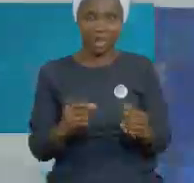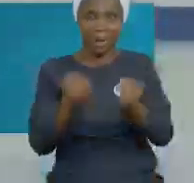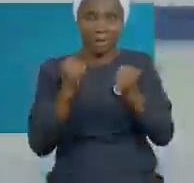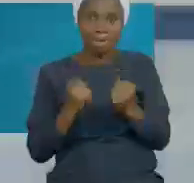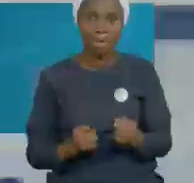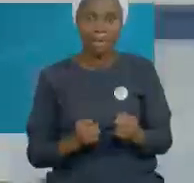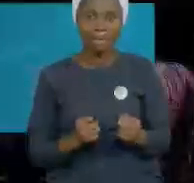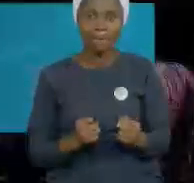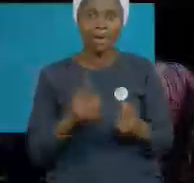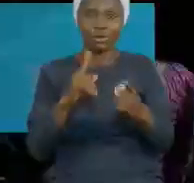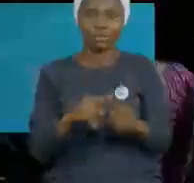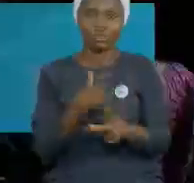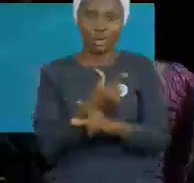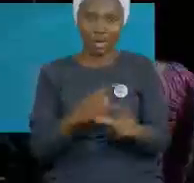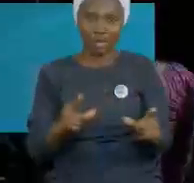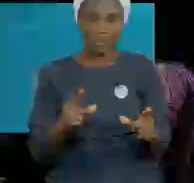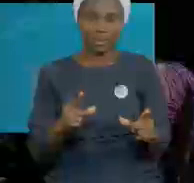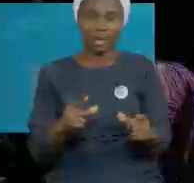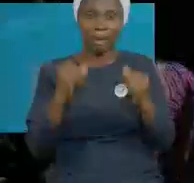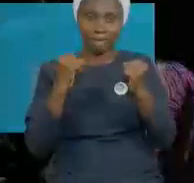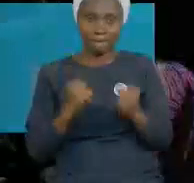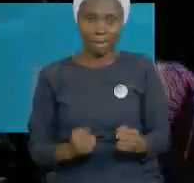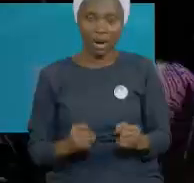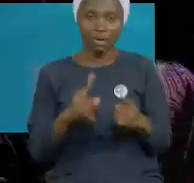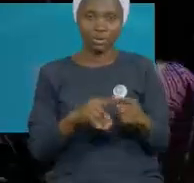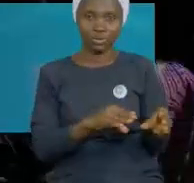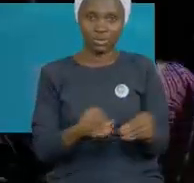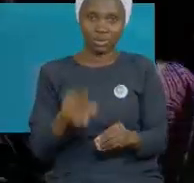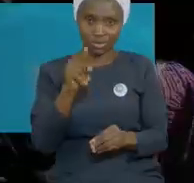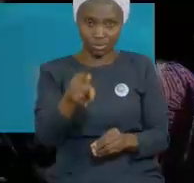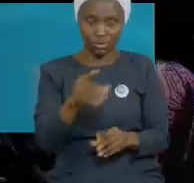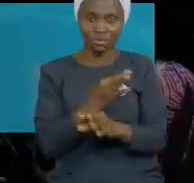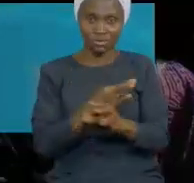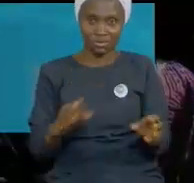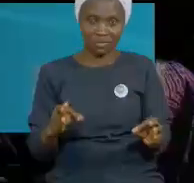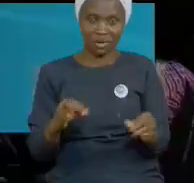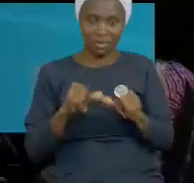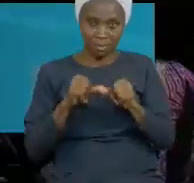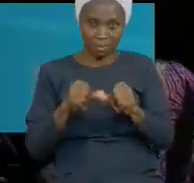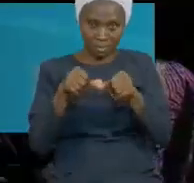to liberate. Power to set you free permanently.